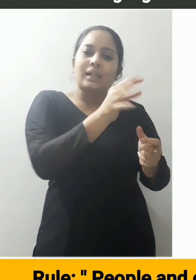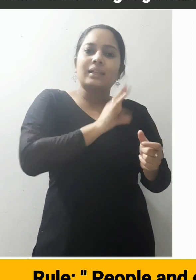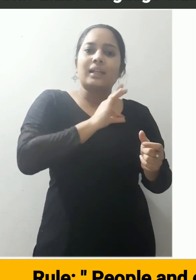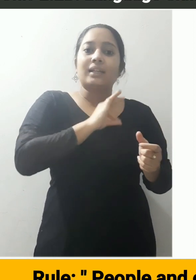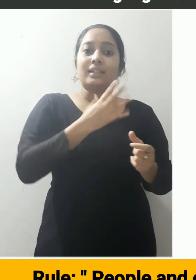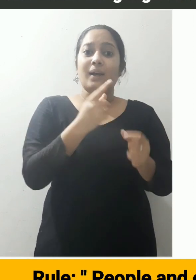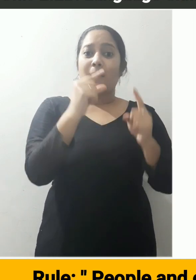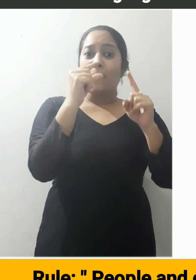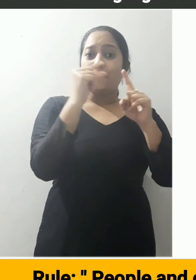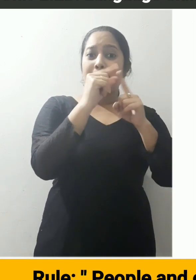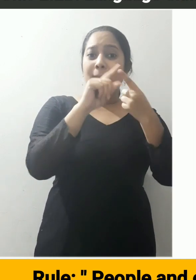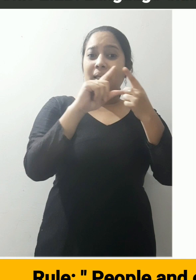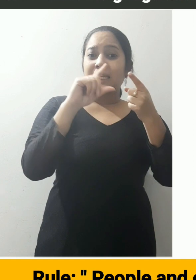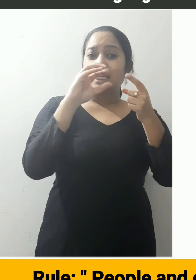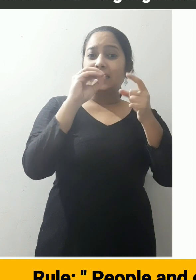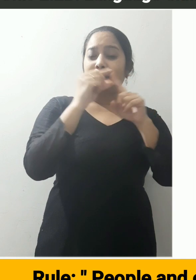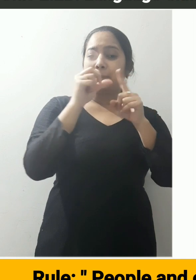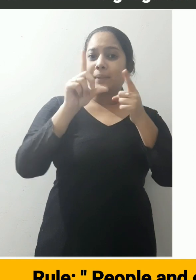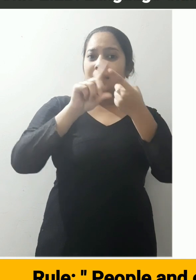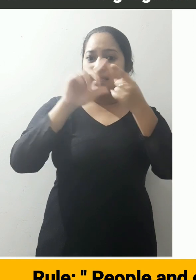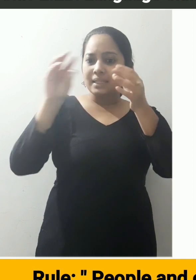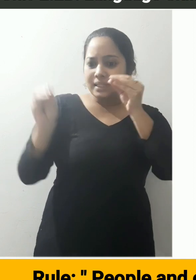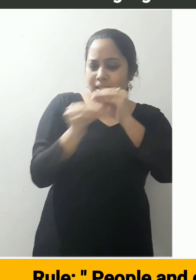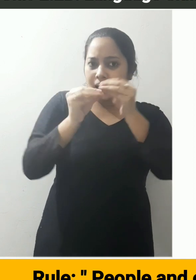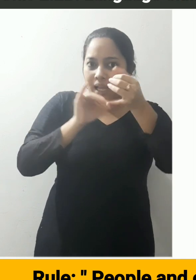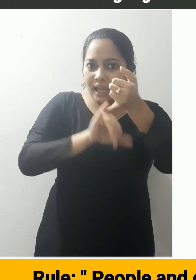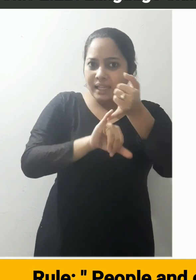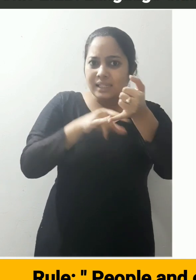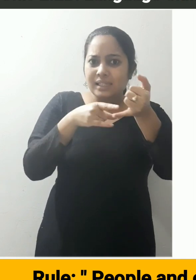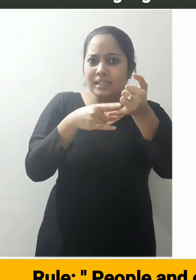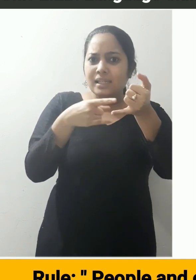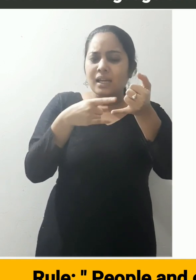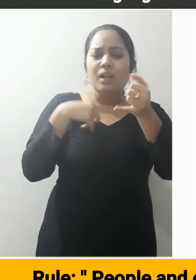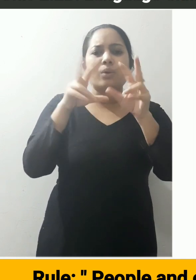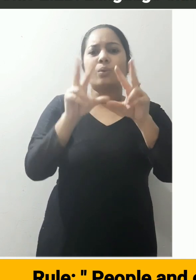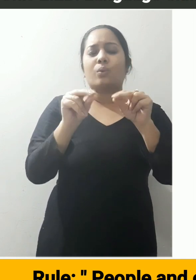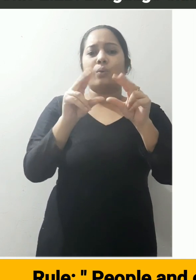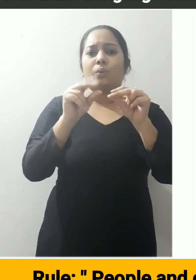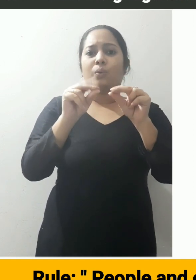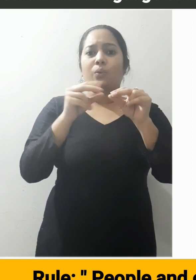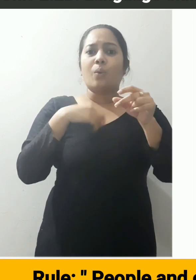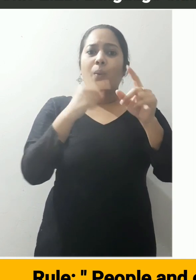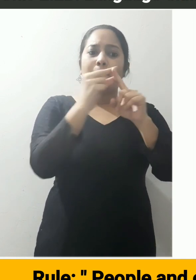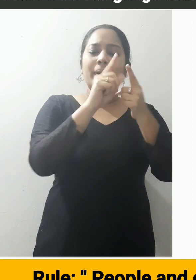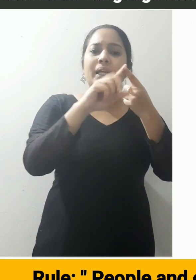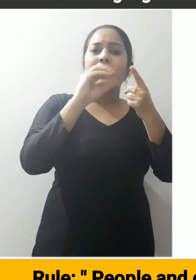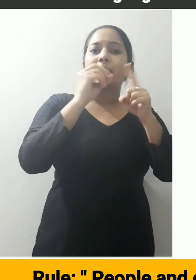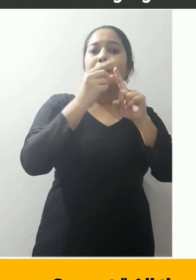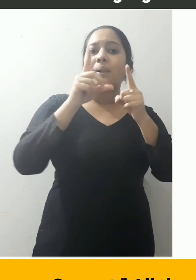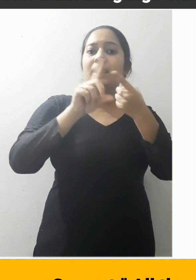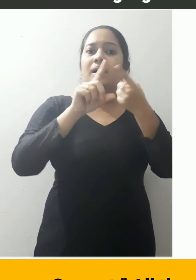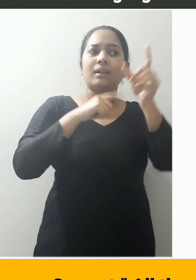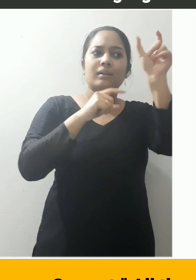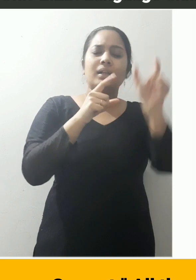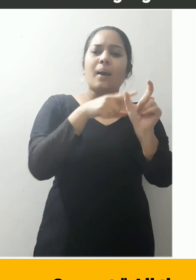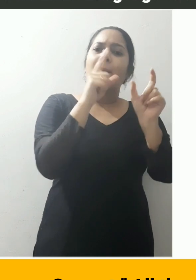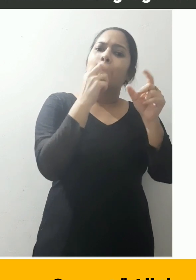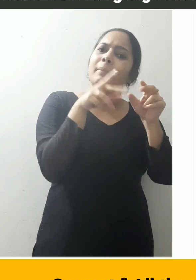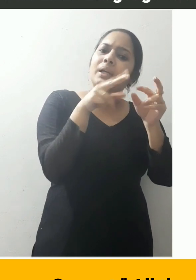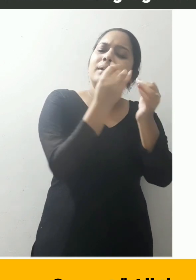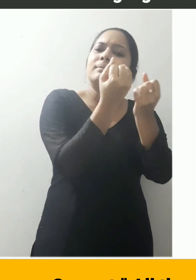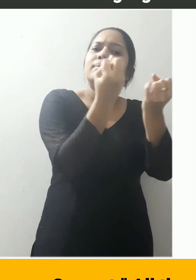children are plural by themselves. Do not add s to either of these words.